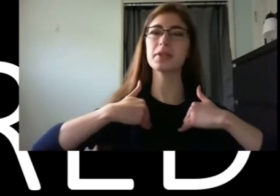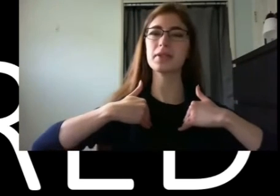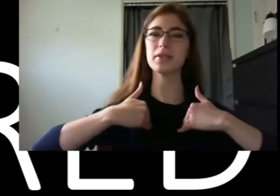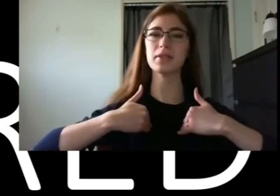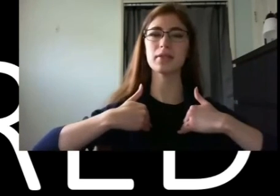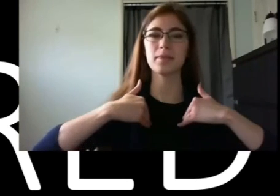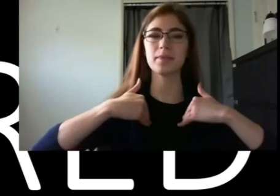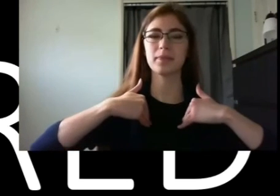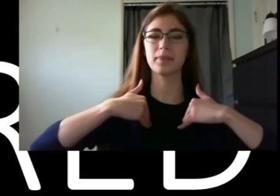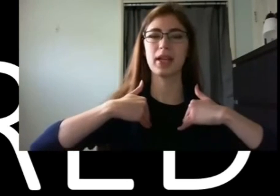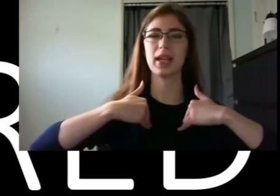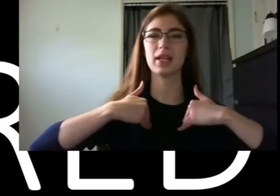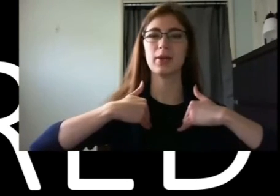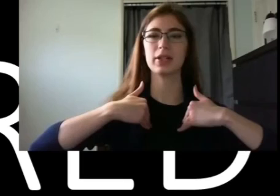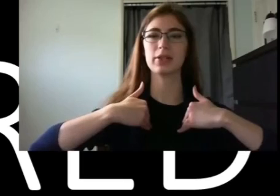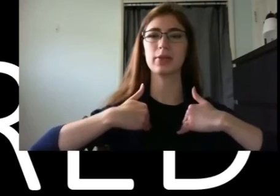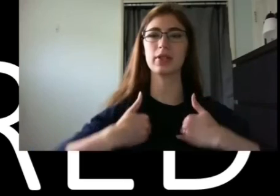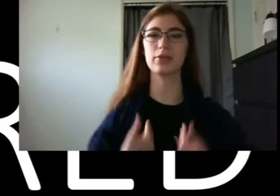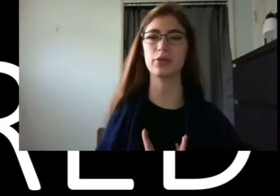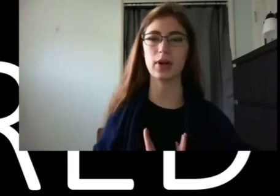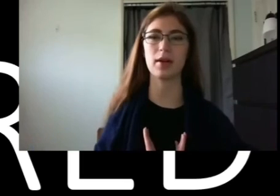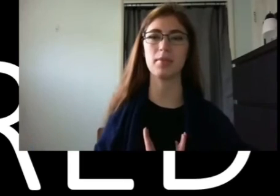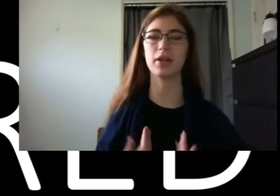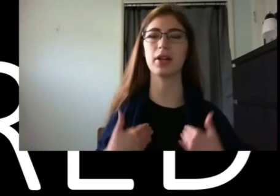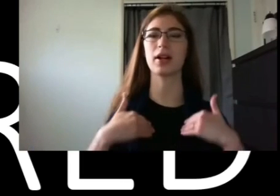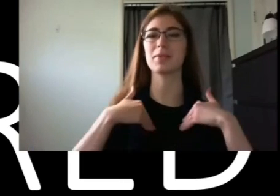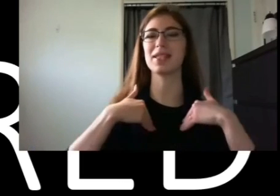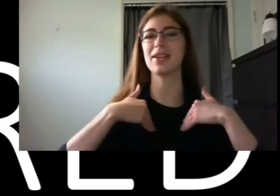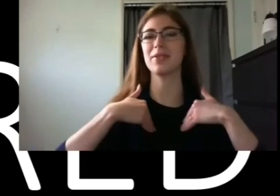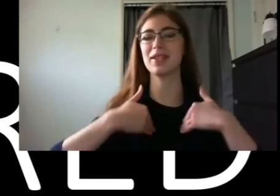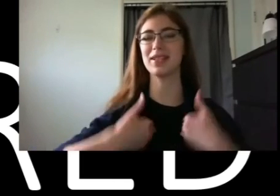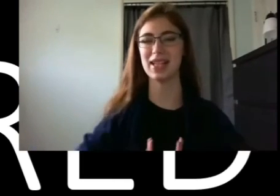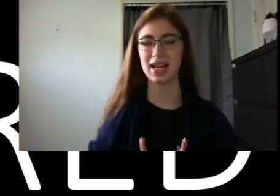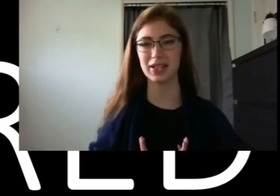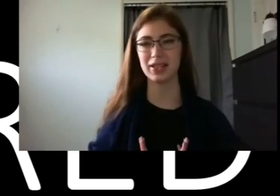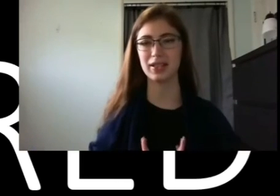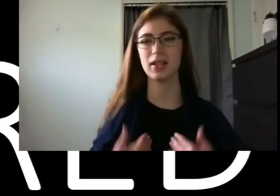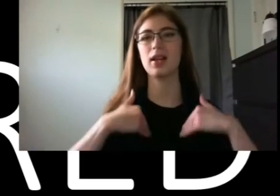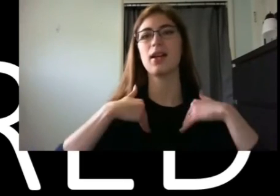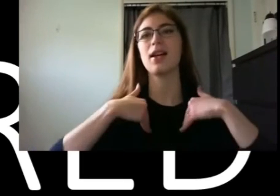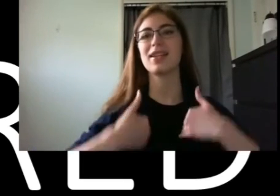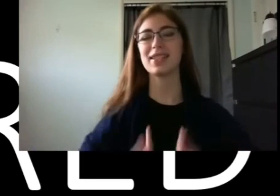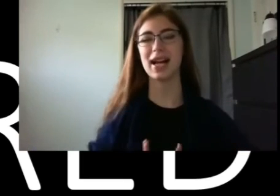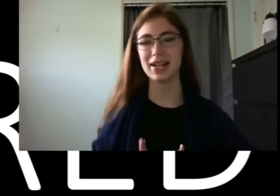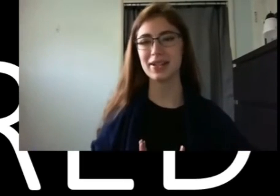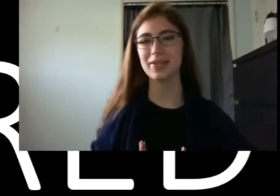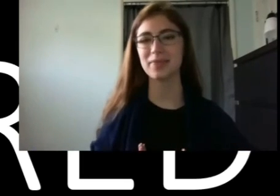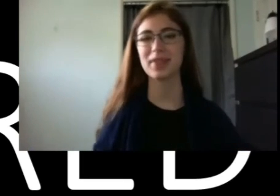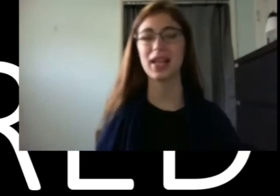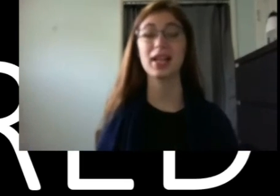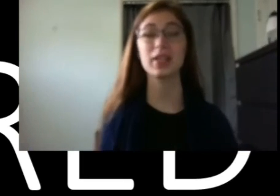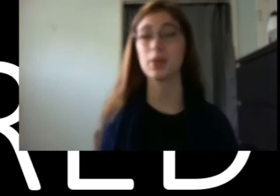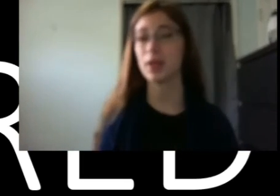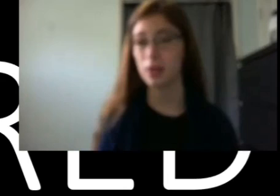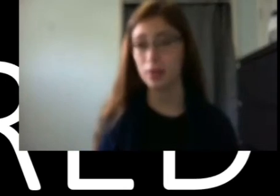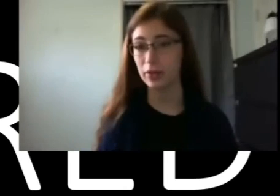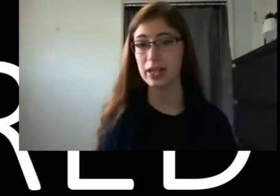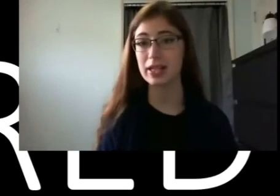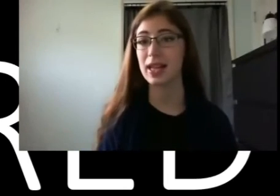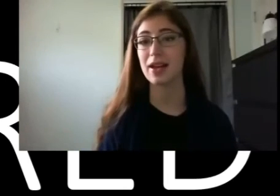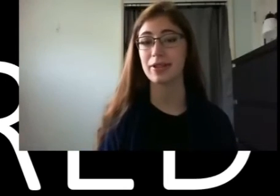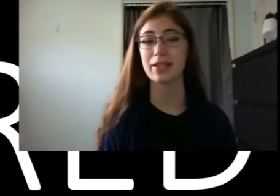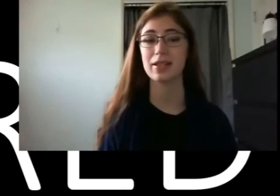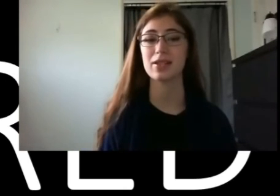close. And you are just going to drop your arms down. Tired. Tired. And you can